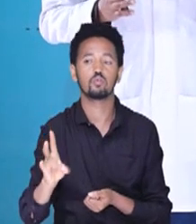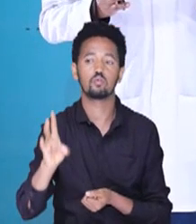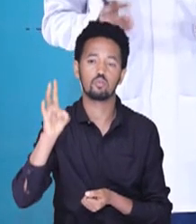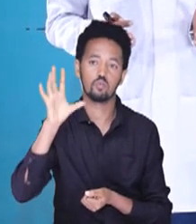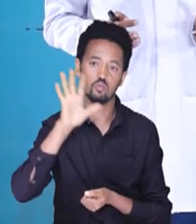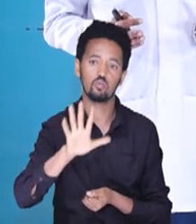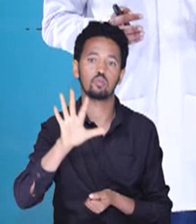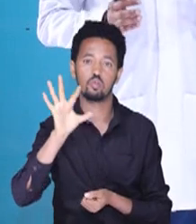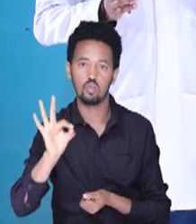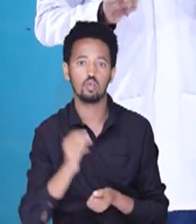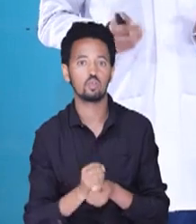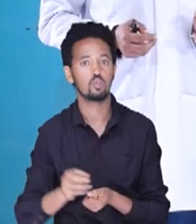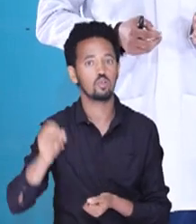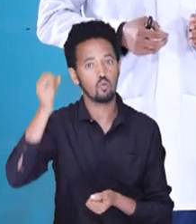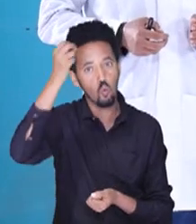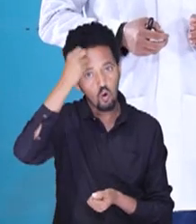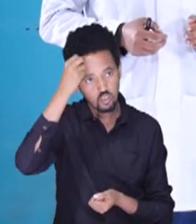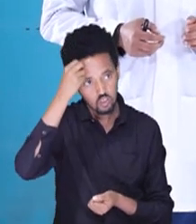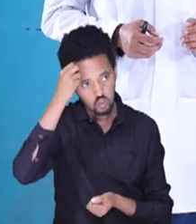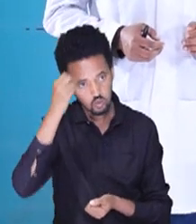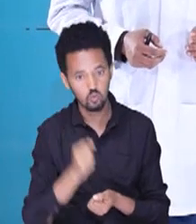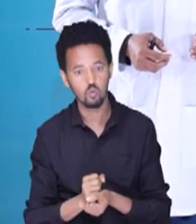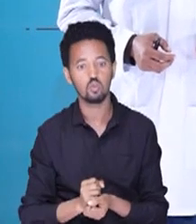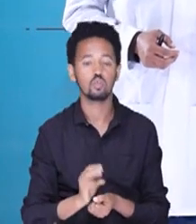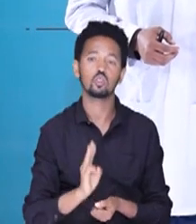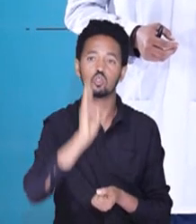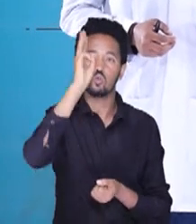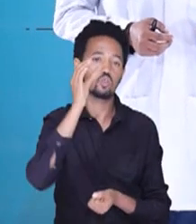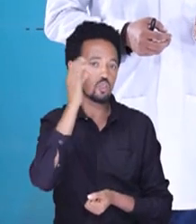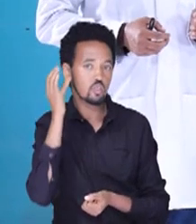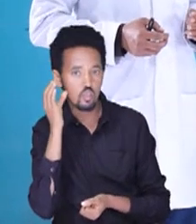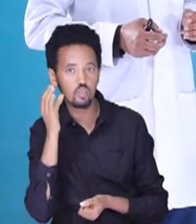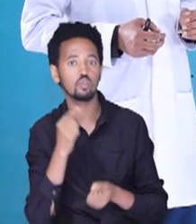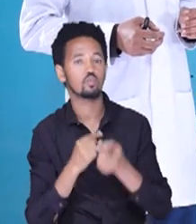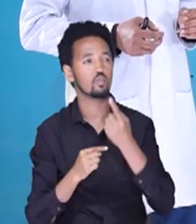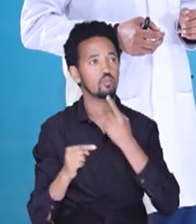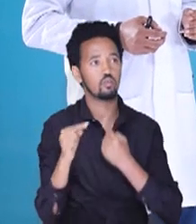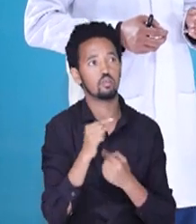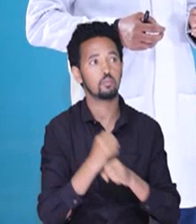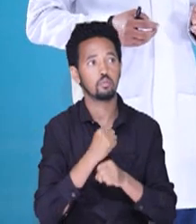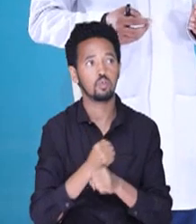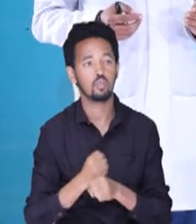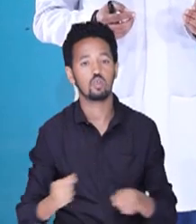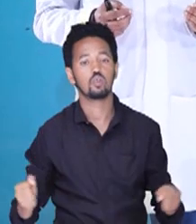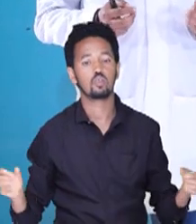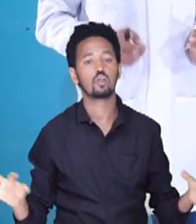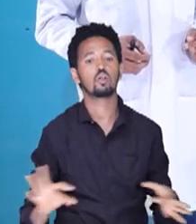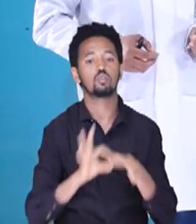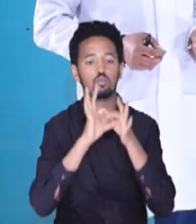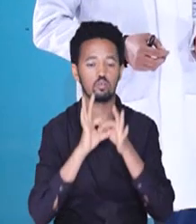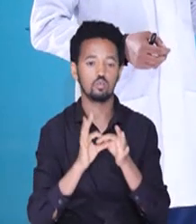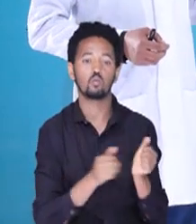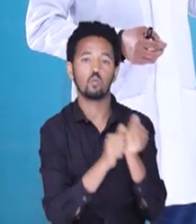1759, Guangzhou. Guangzhou in the southern China, the Western trader made trade relation with